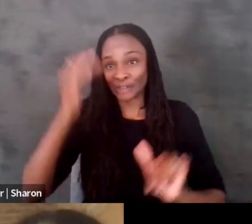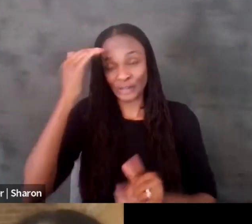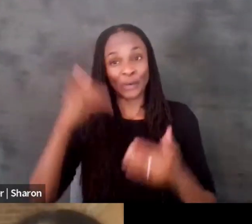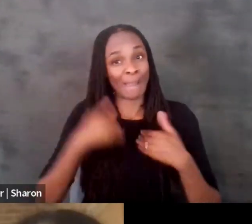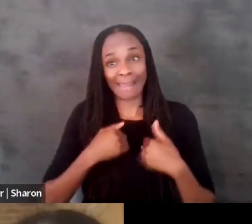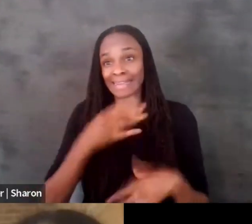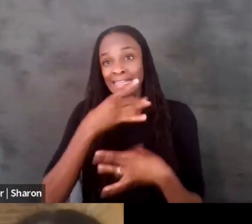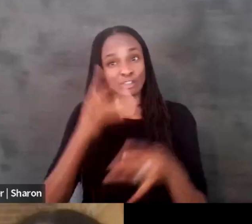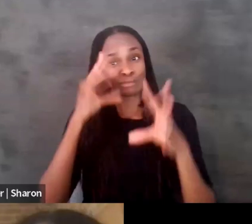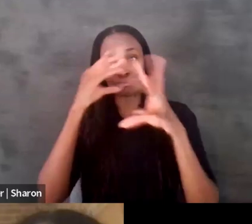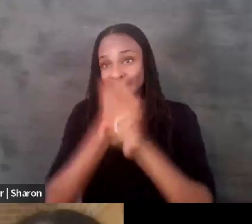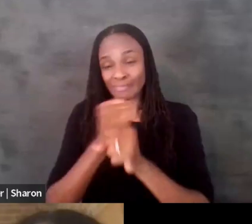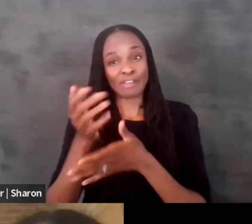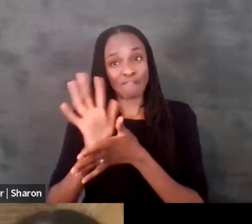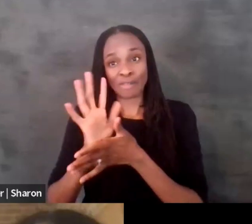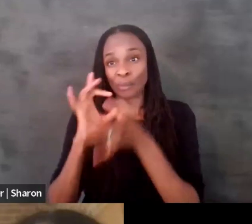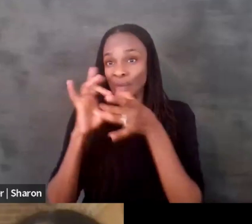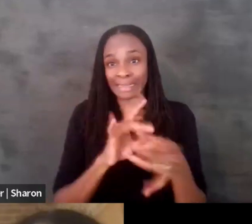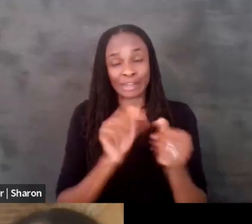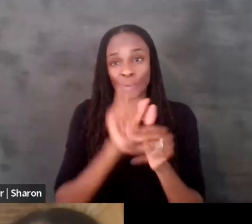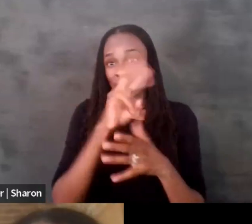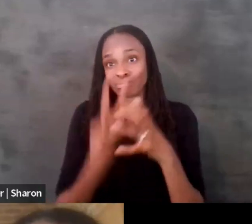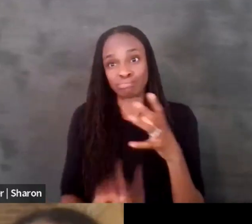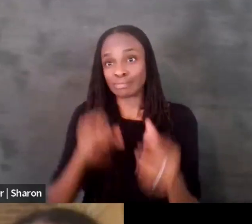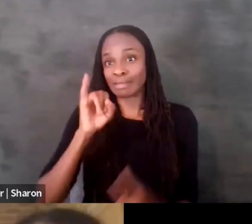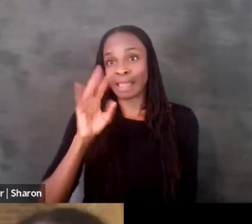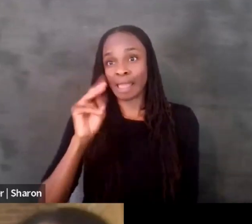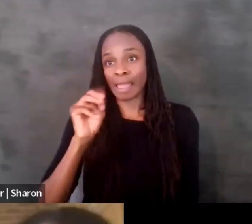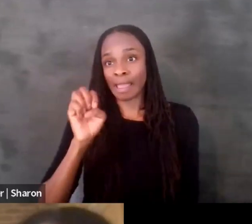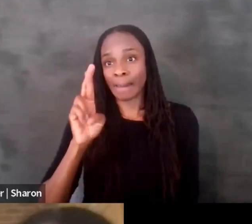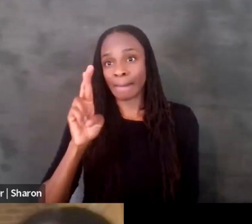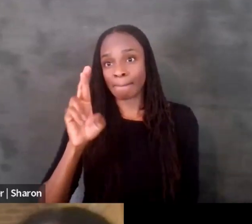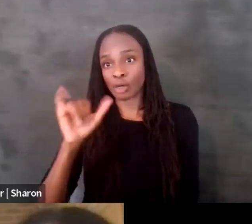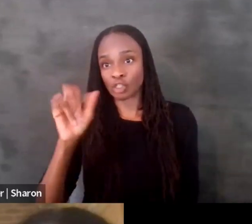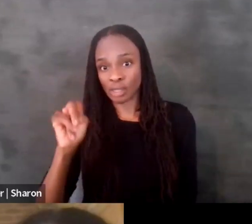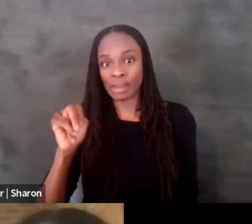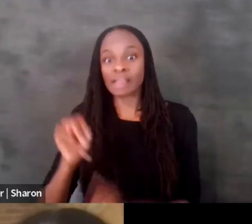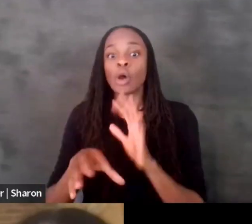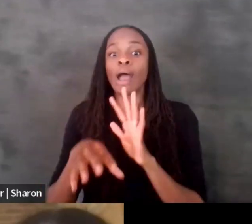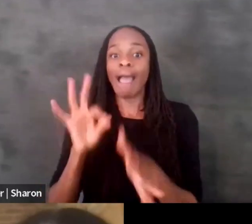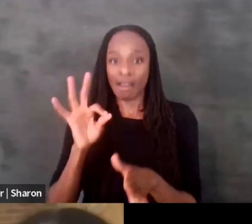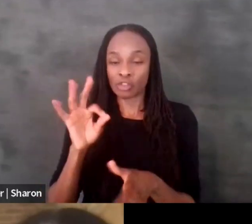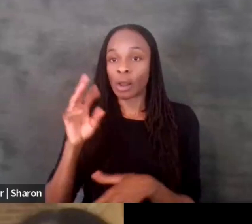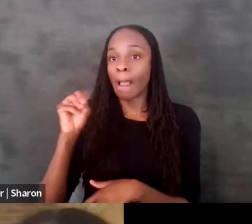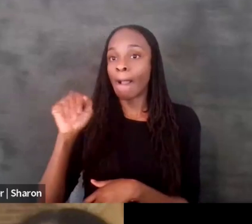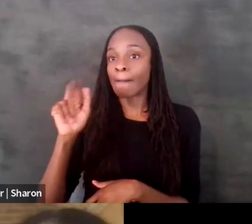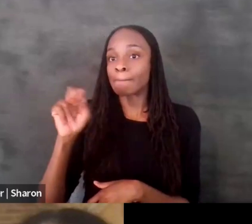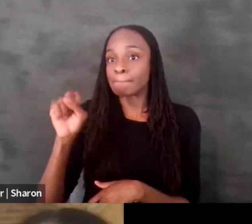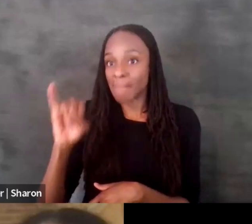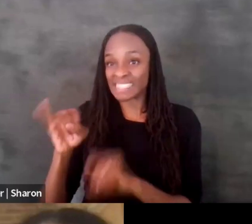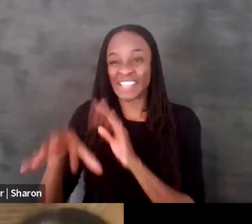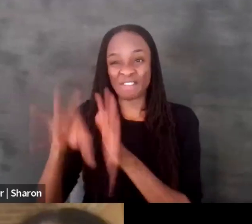in terms of immersion. So yes. once Mansi had some finding, and which was very